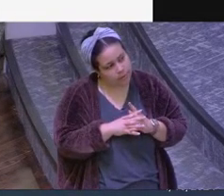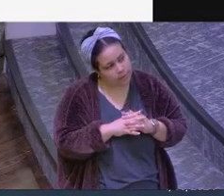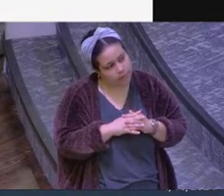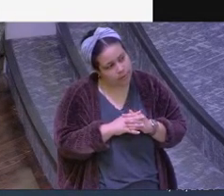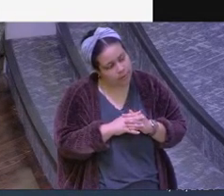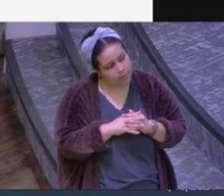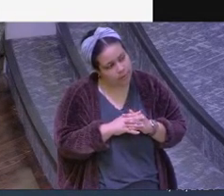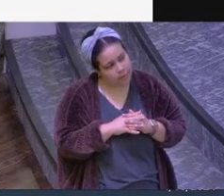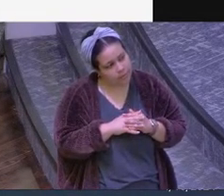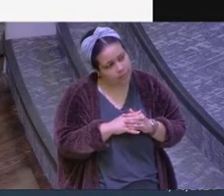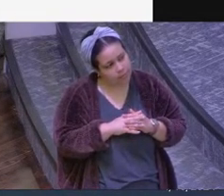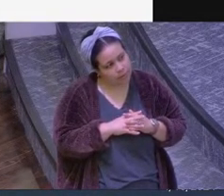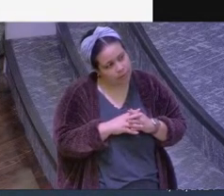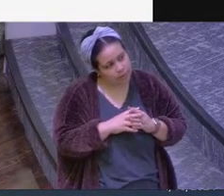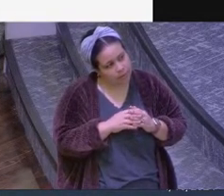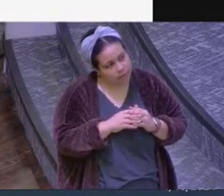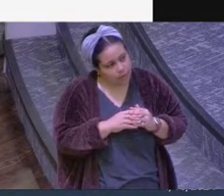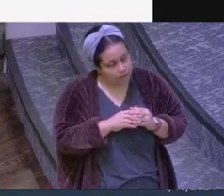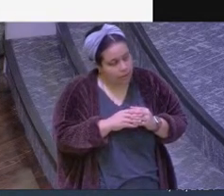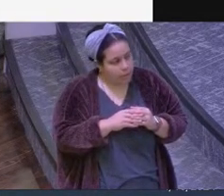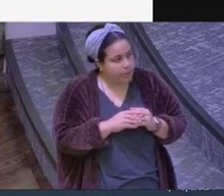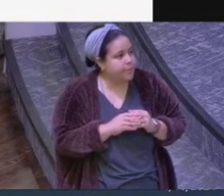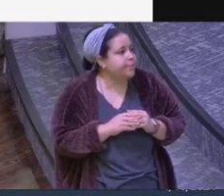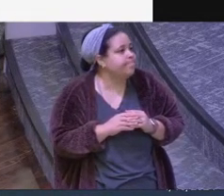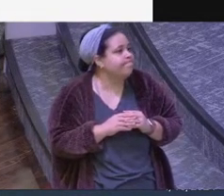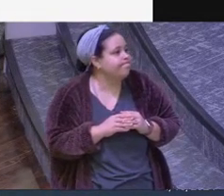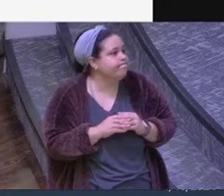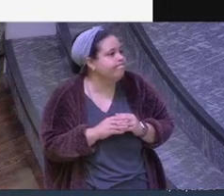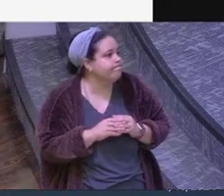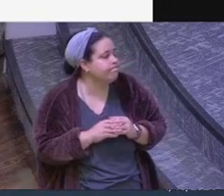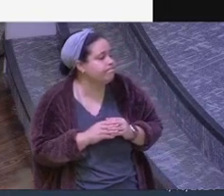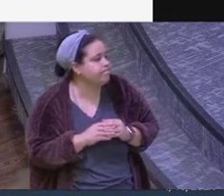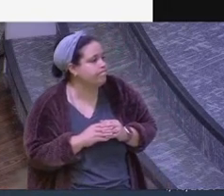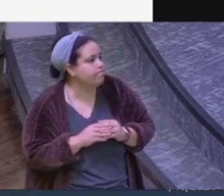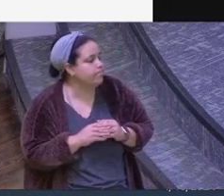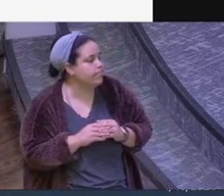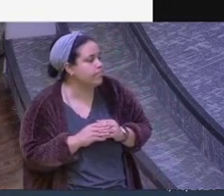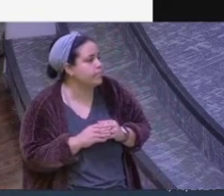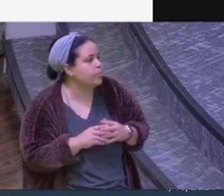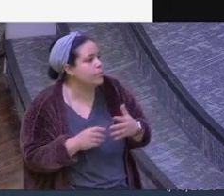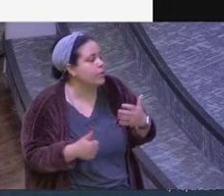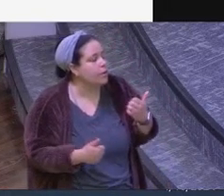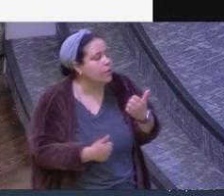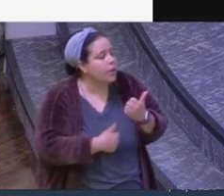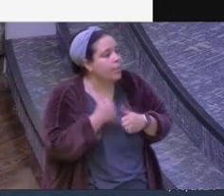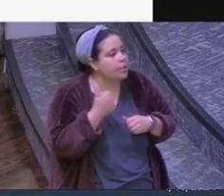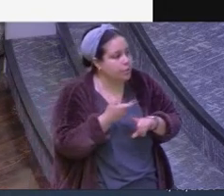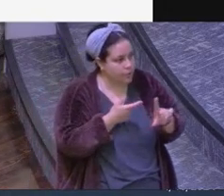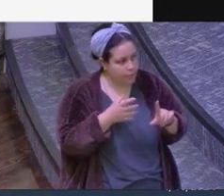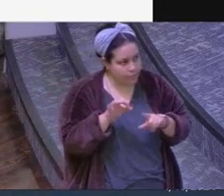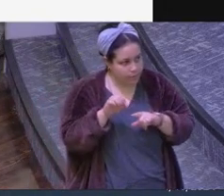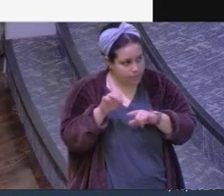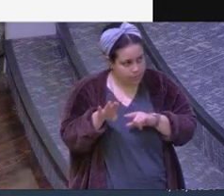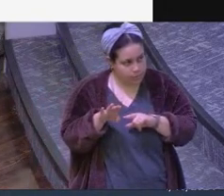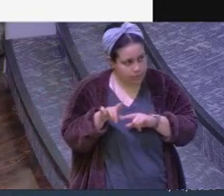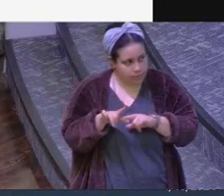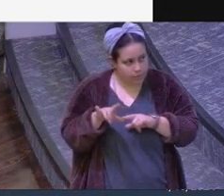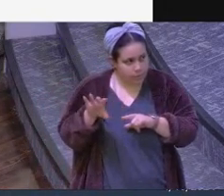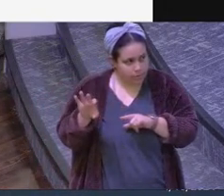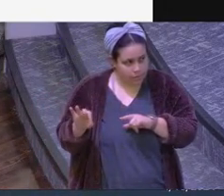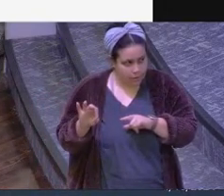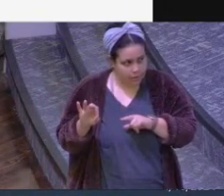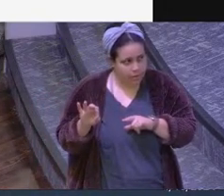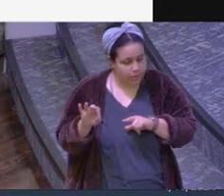So, items for consideration. So most of these items stem from our February 29th input session that we